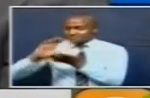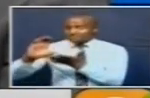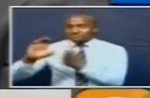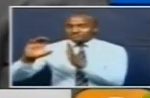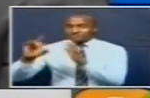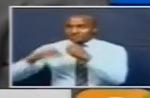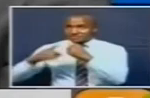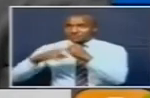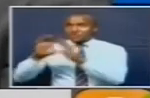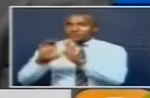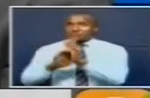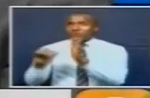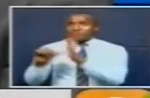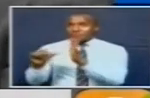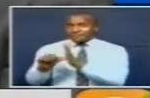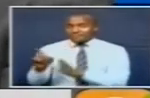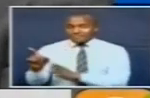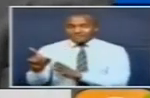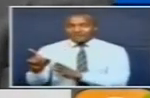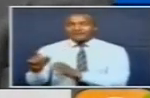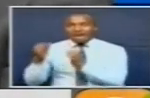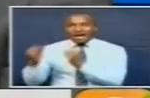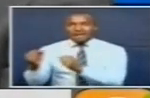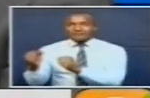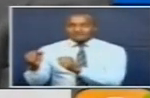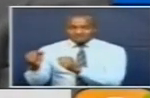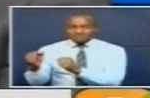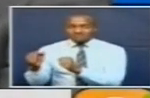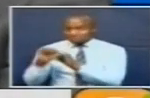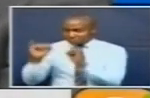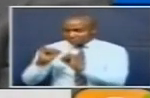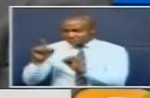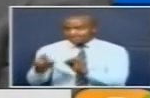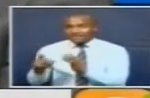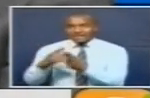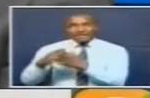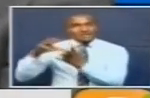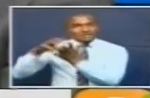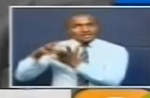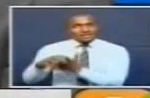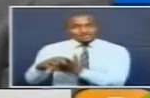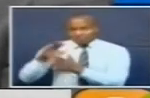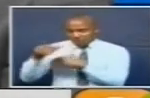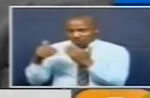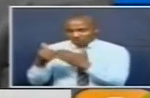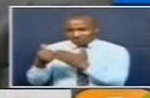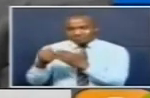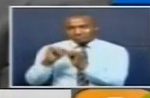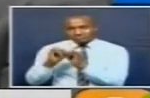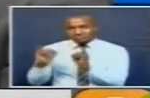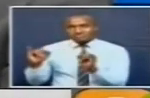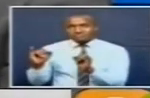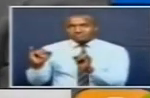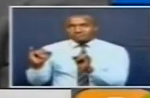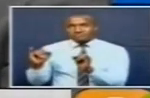clear them or not. And they categorized the cases. We had situations whereby individuals